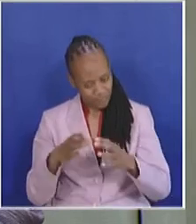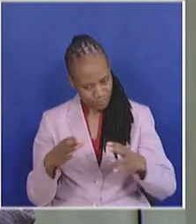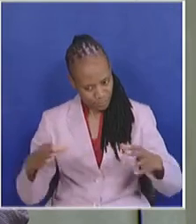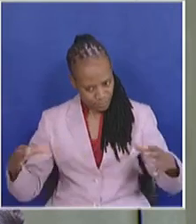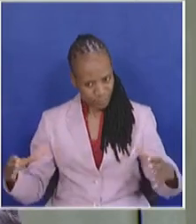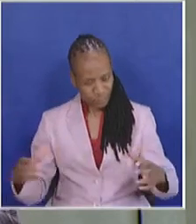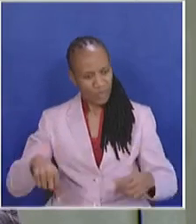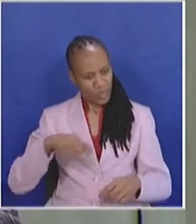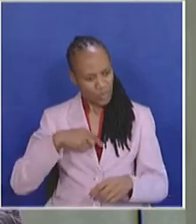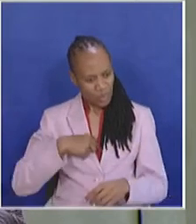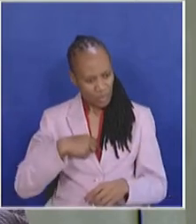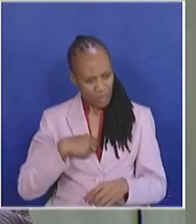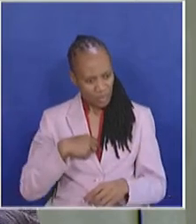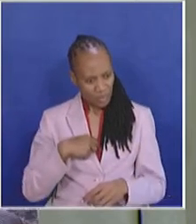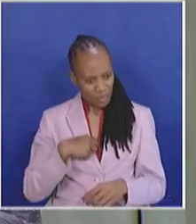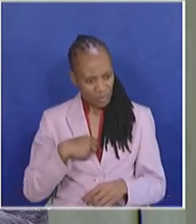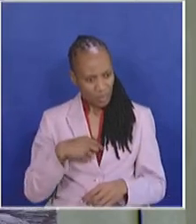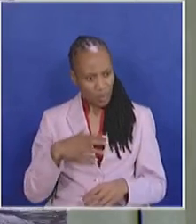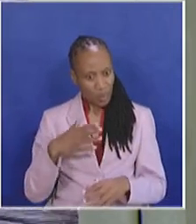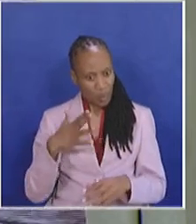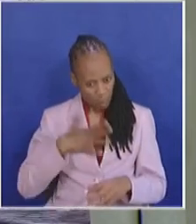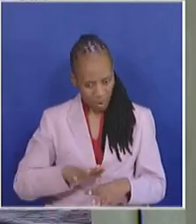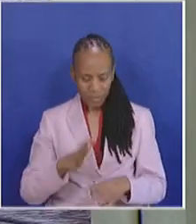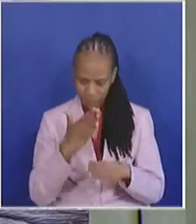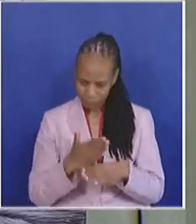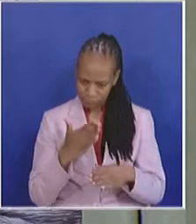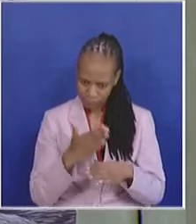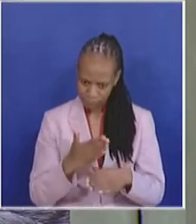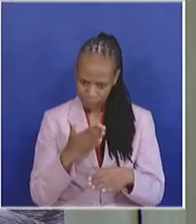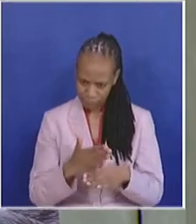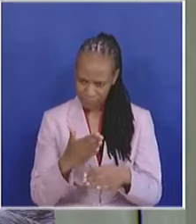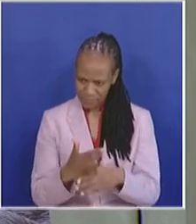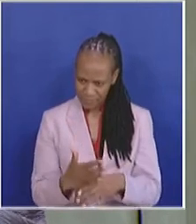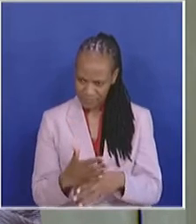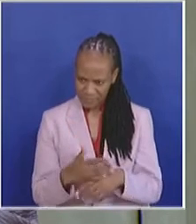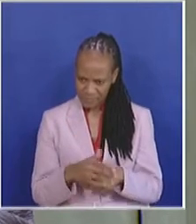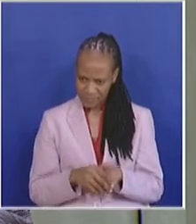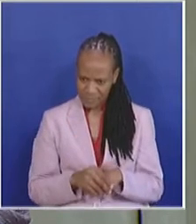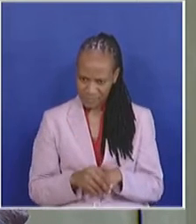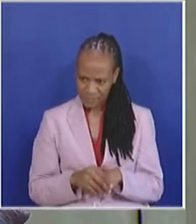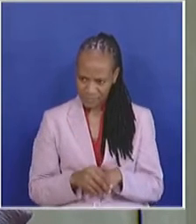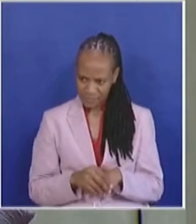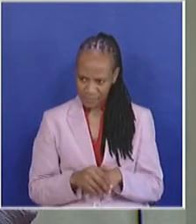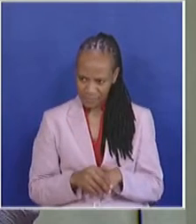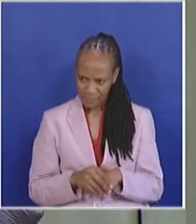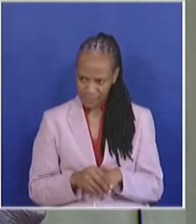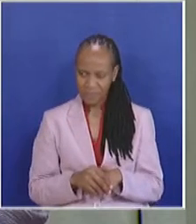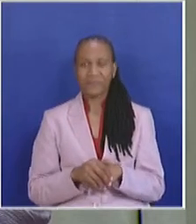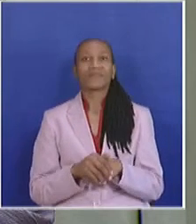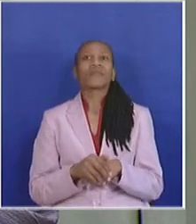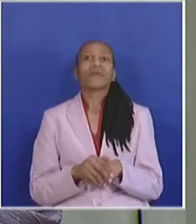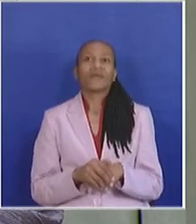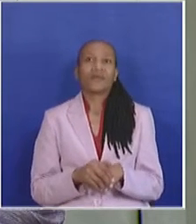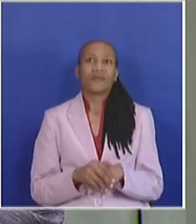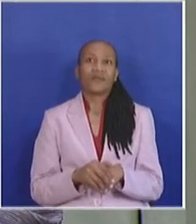province at work, and we are working very hard. Due to new projects, roads, state-of-the-art commercial